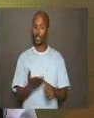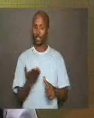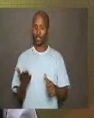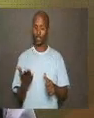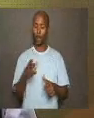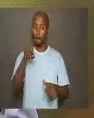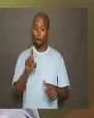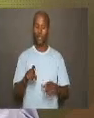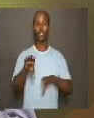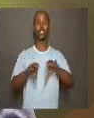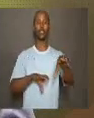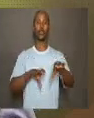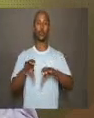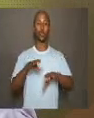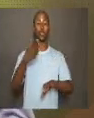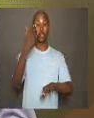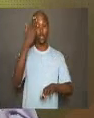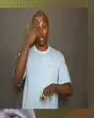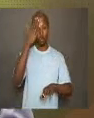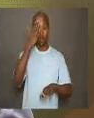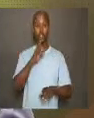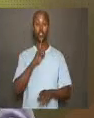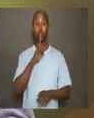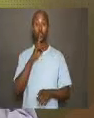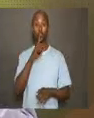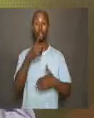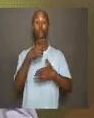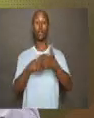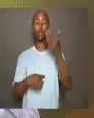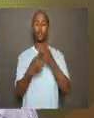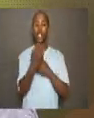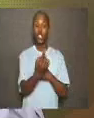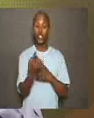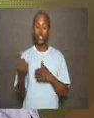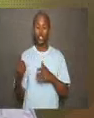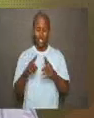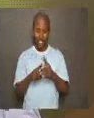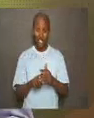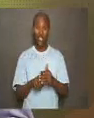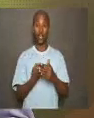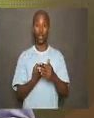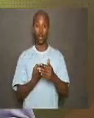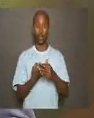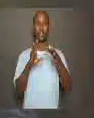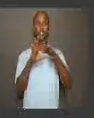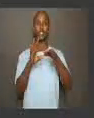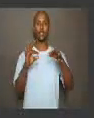must do is to determine the truth value of each initial statement.